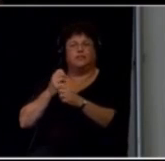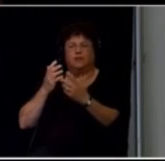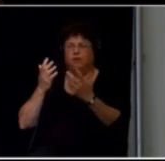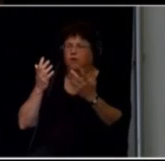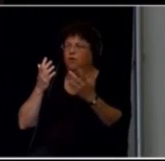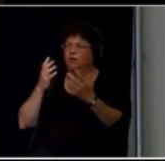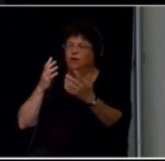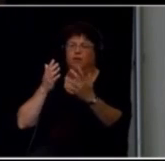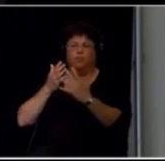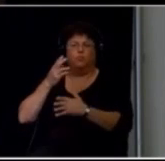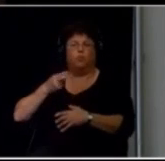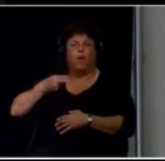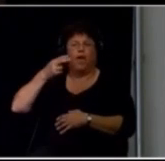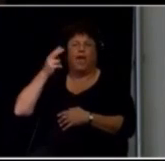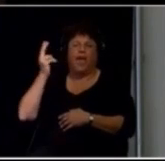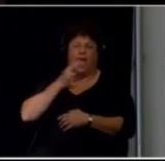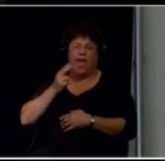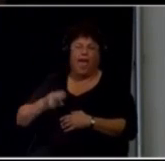through hell and high water,